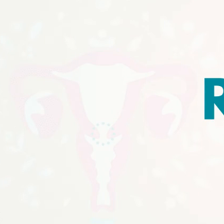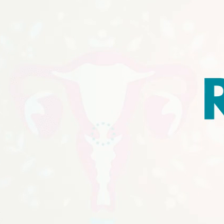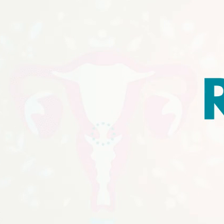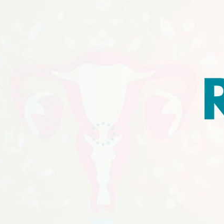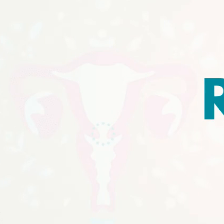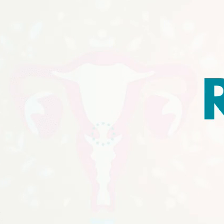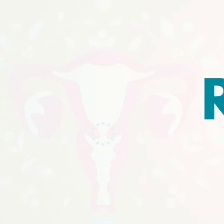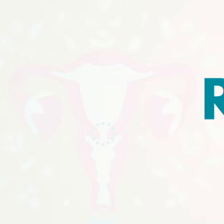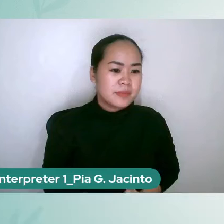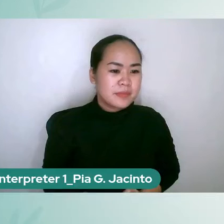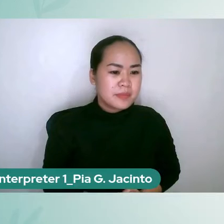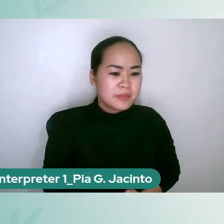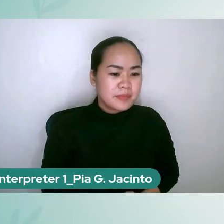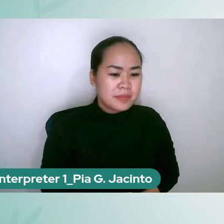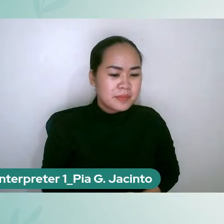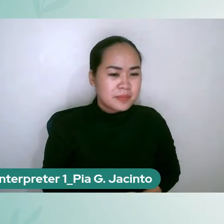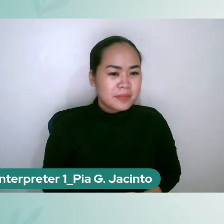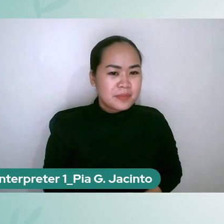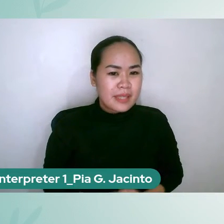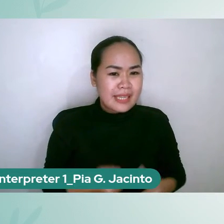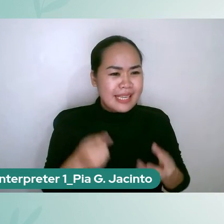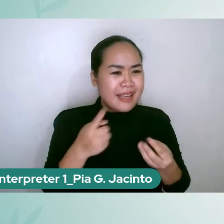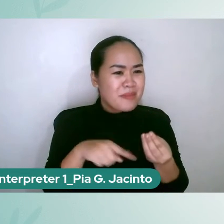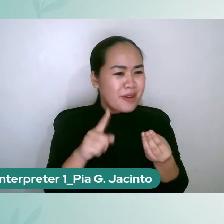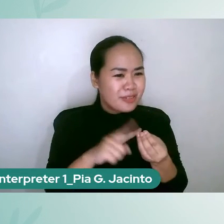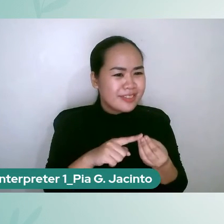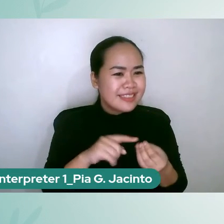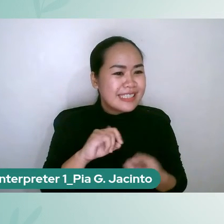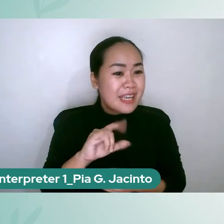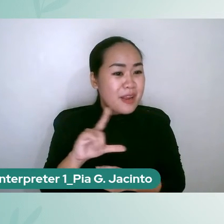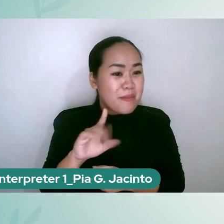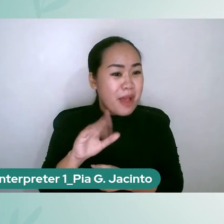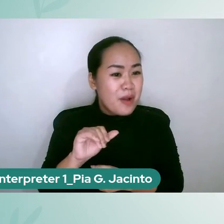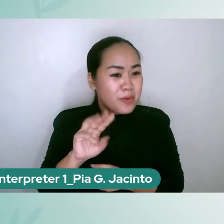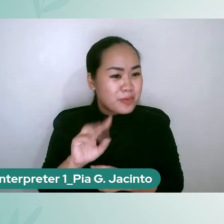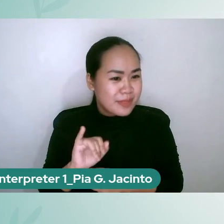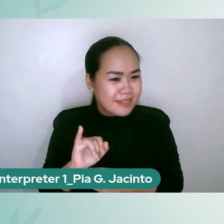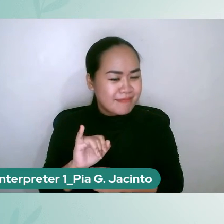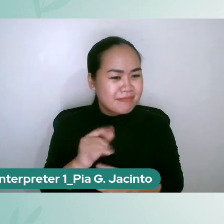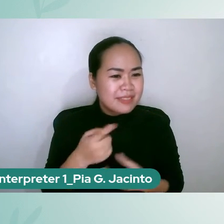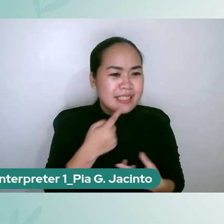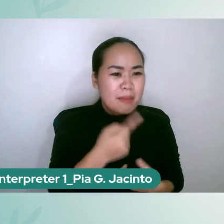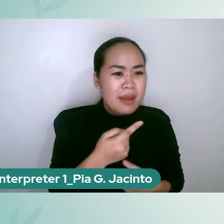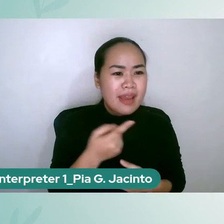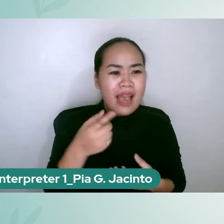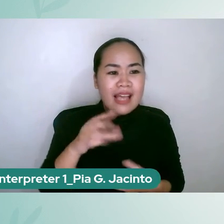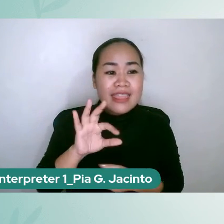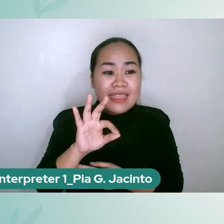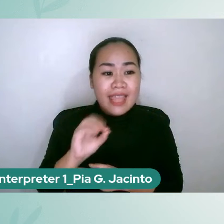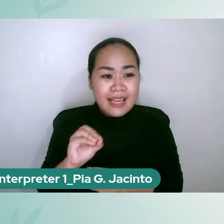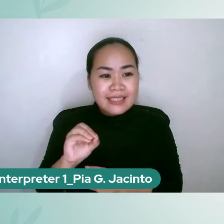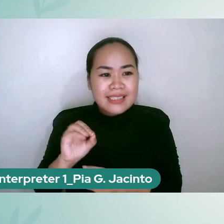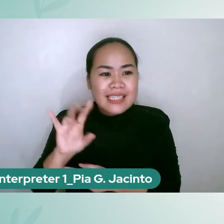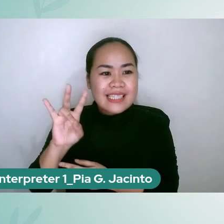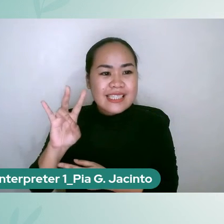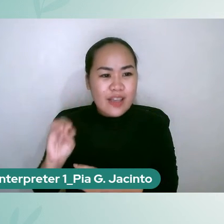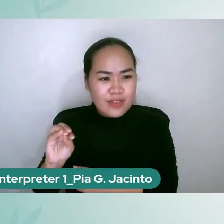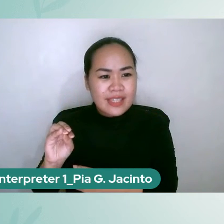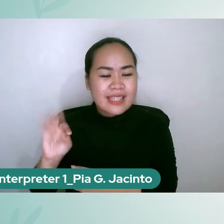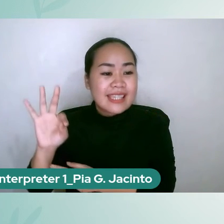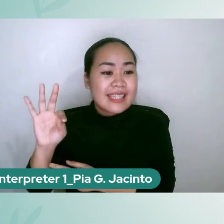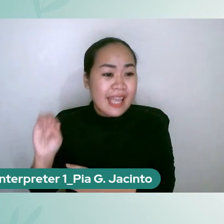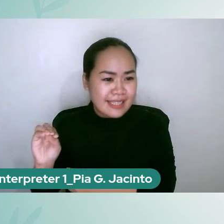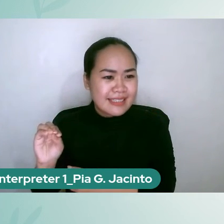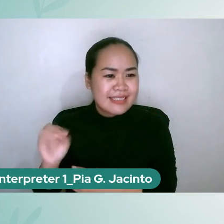the 90-70-90 targets, where 90% of girls should be fully vaccinated before the age of